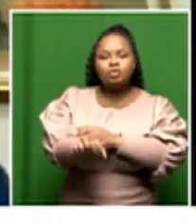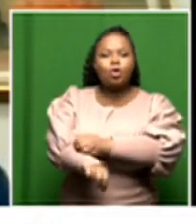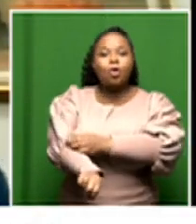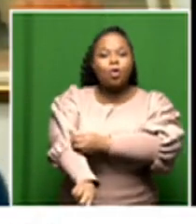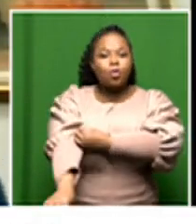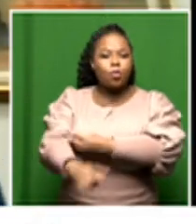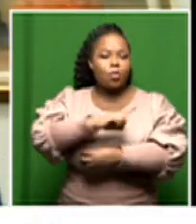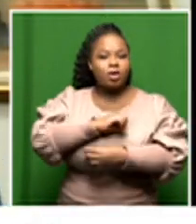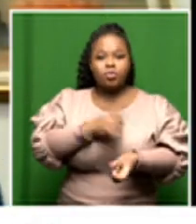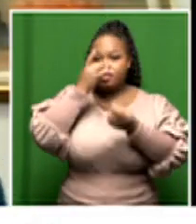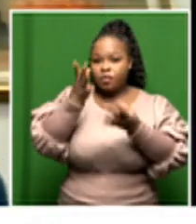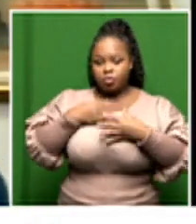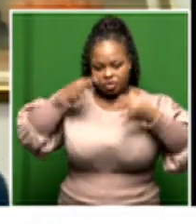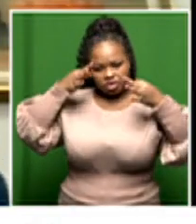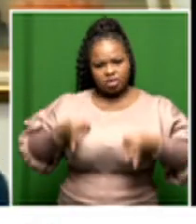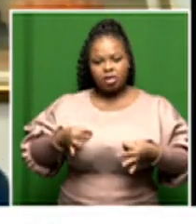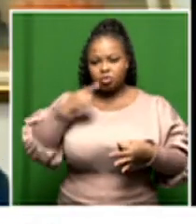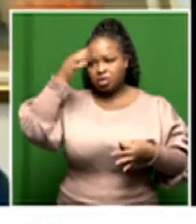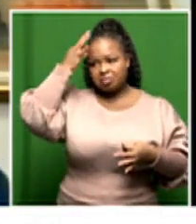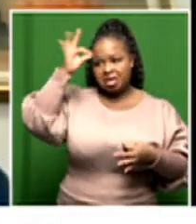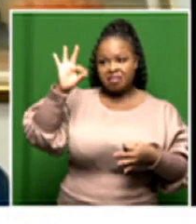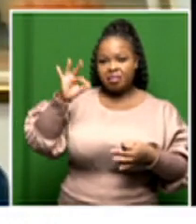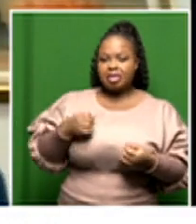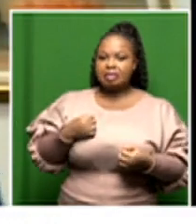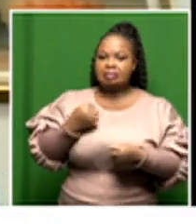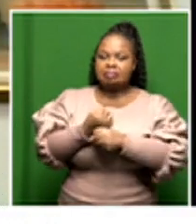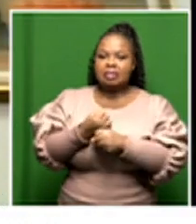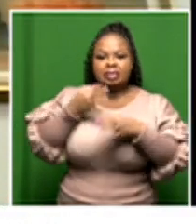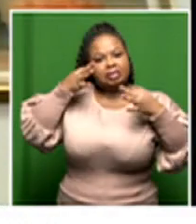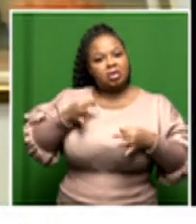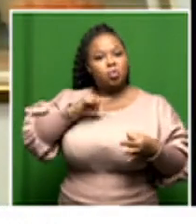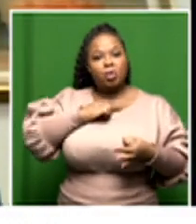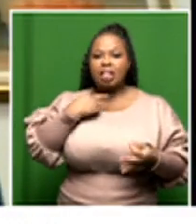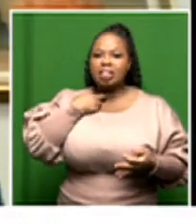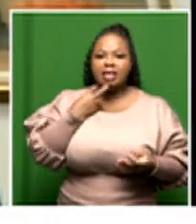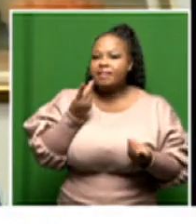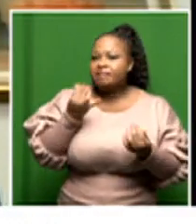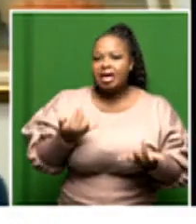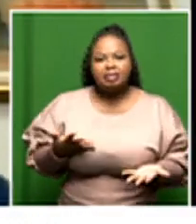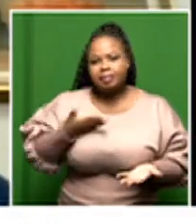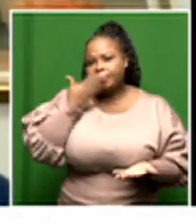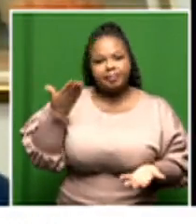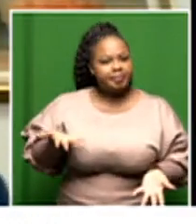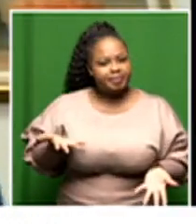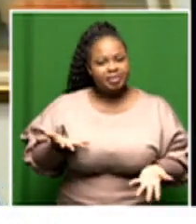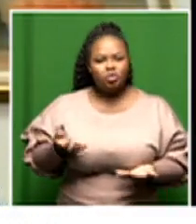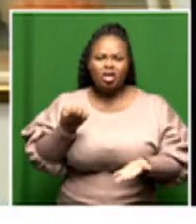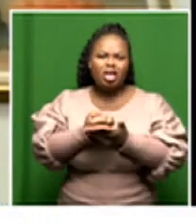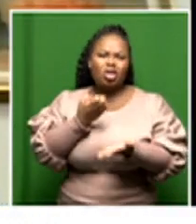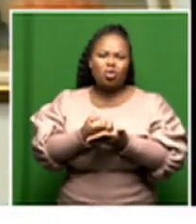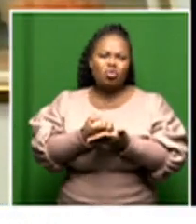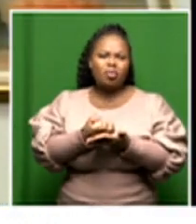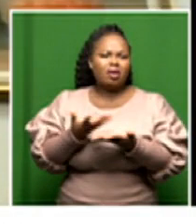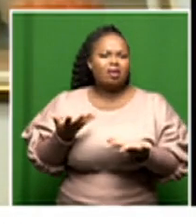inform them of the decision that your government has taken due to economic constraints and constraints that have